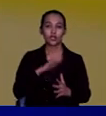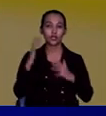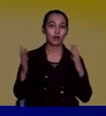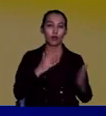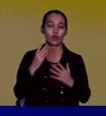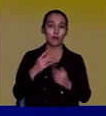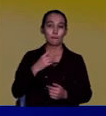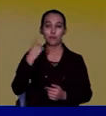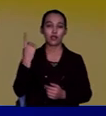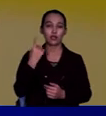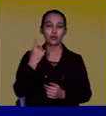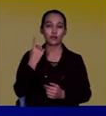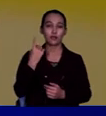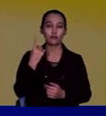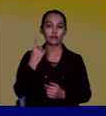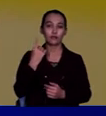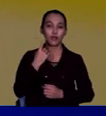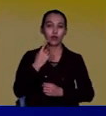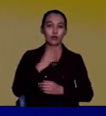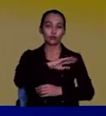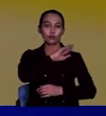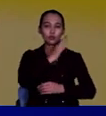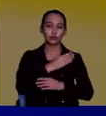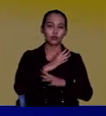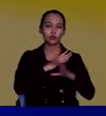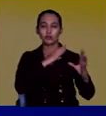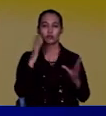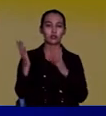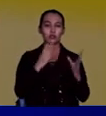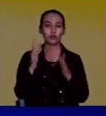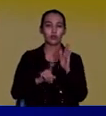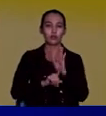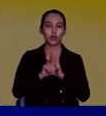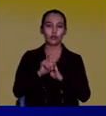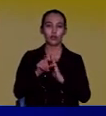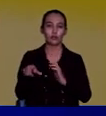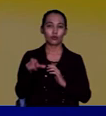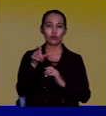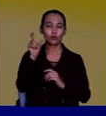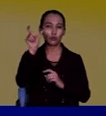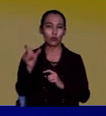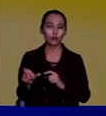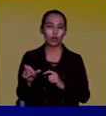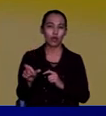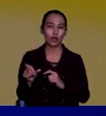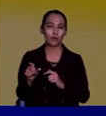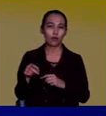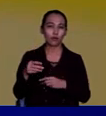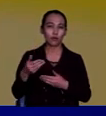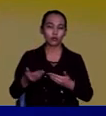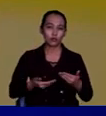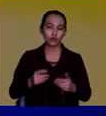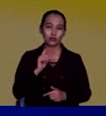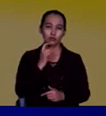Shamol birinchi bo'lib qattiq esa boshlabdi. Yo'lovchi yurishga qiynalib, zo'rg'a